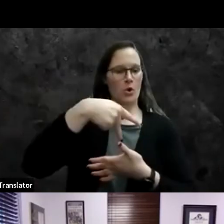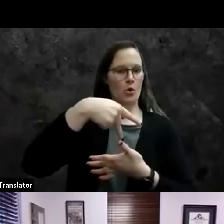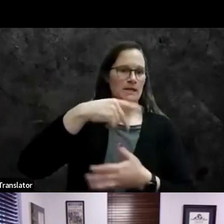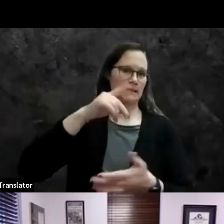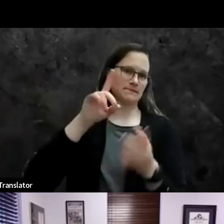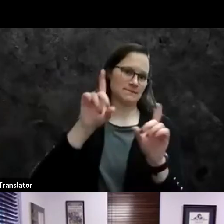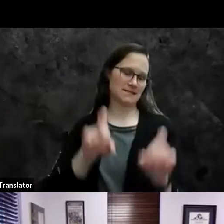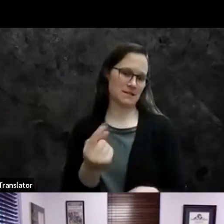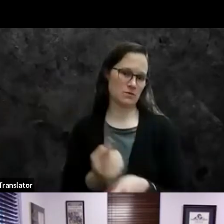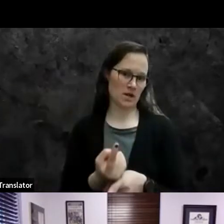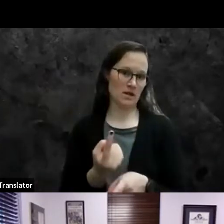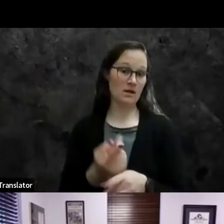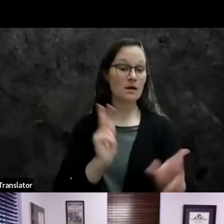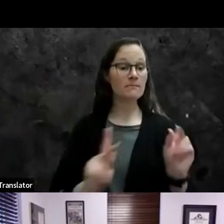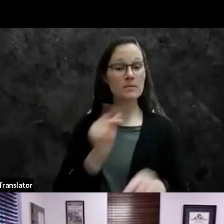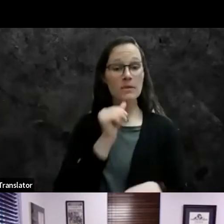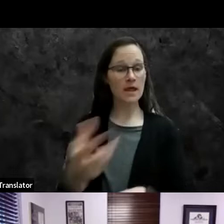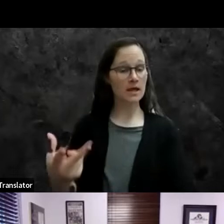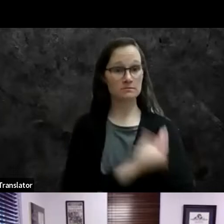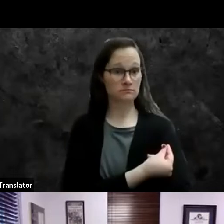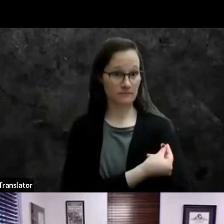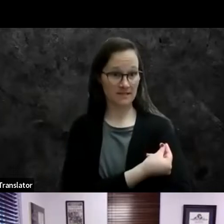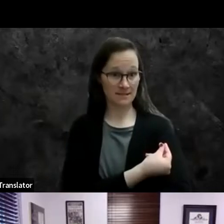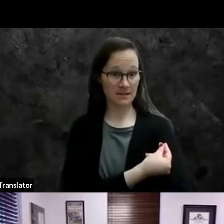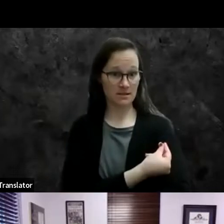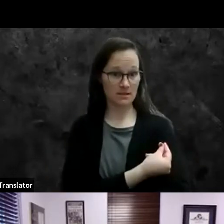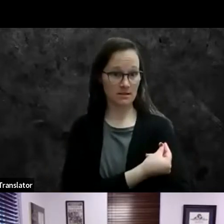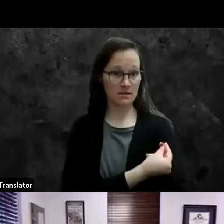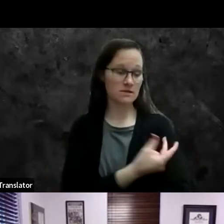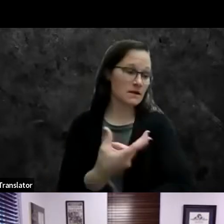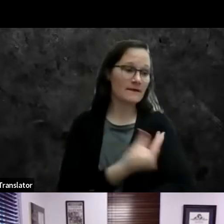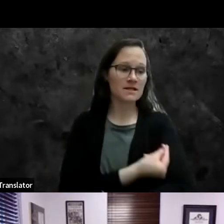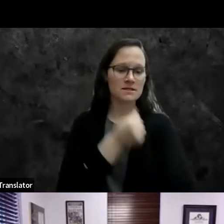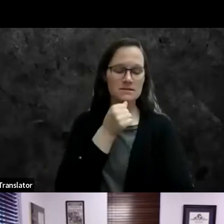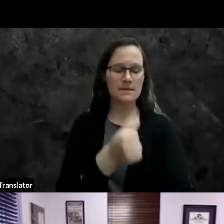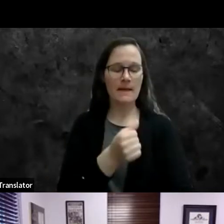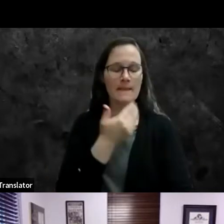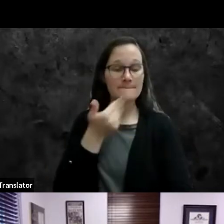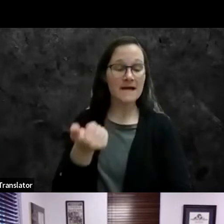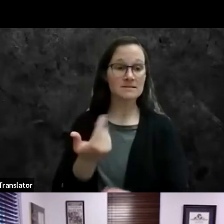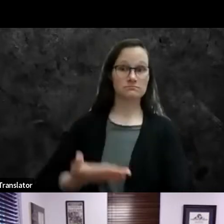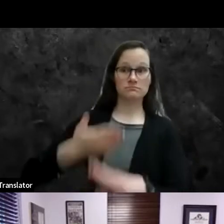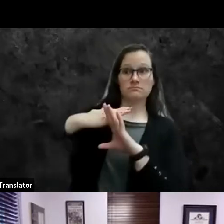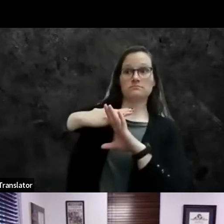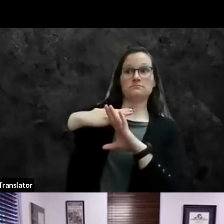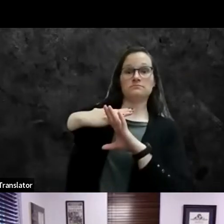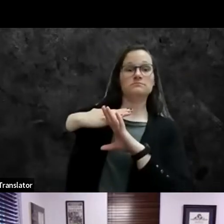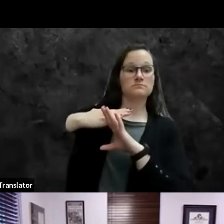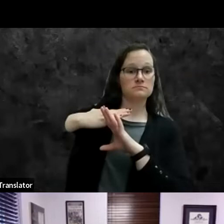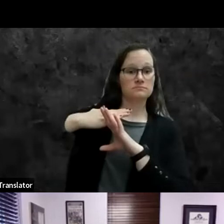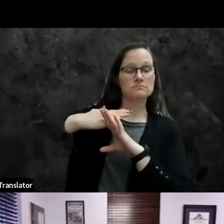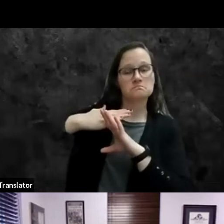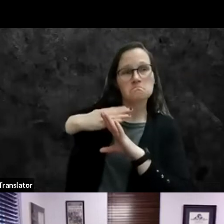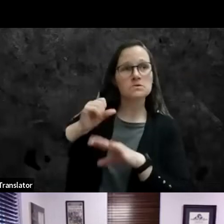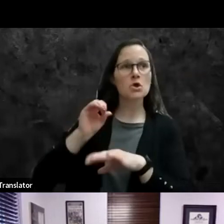the unvaccinated. So even though the vaccine is not as good at protecting against infection, it's still, especially if you're vaccinated and boosted, you still have about